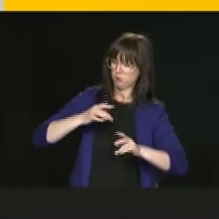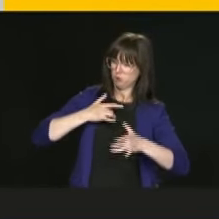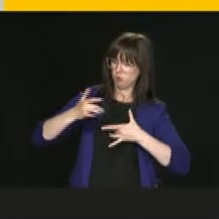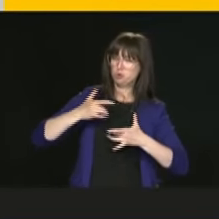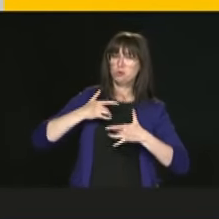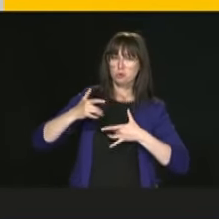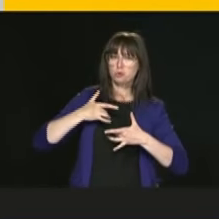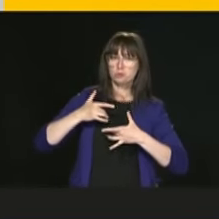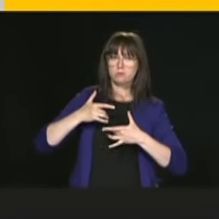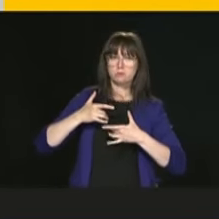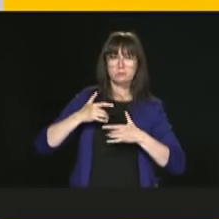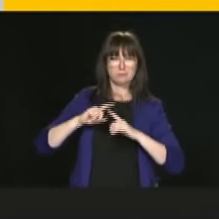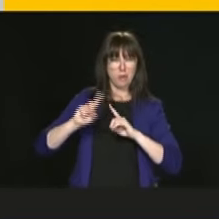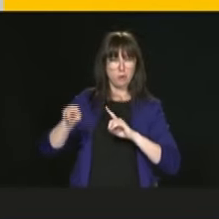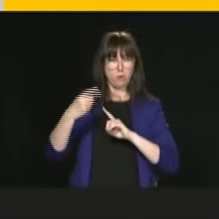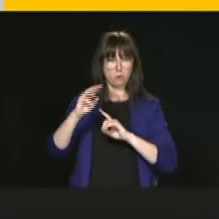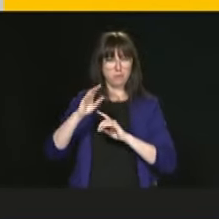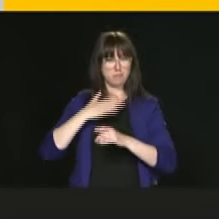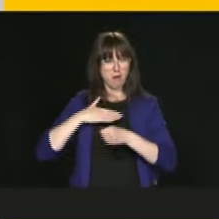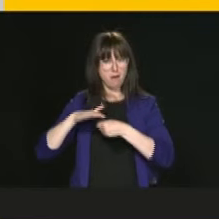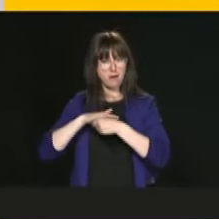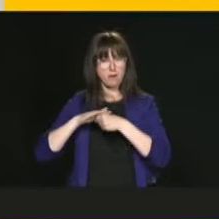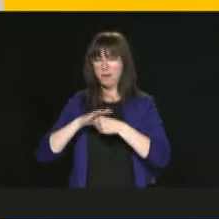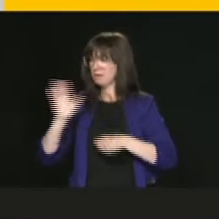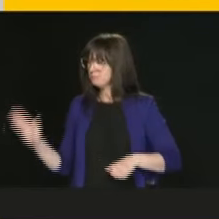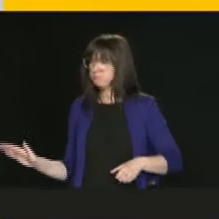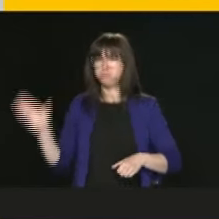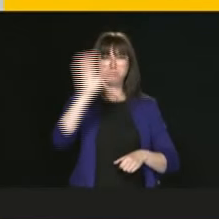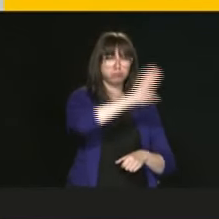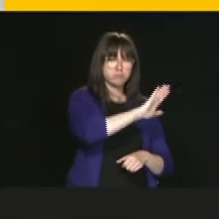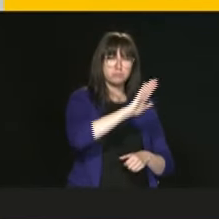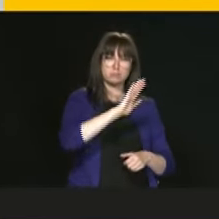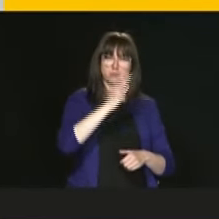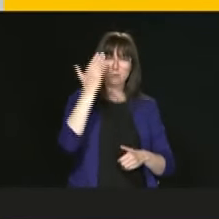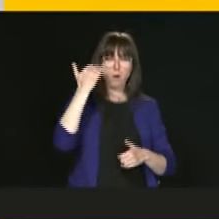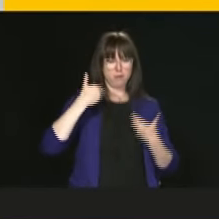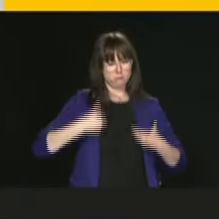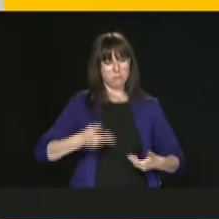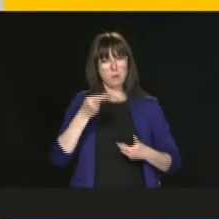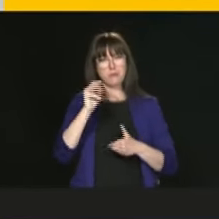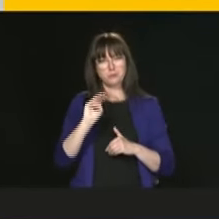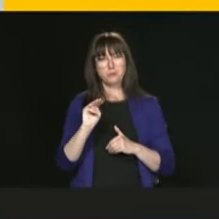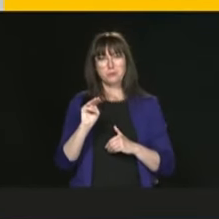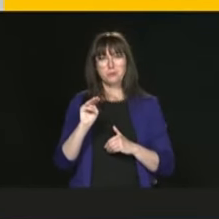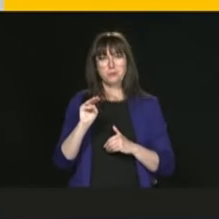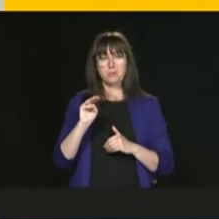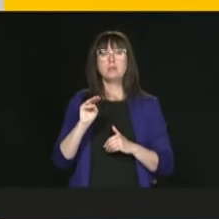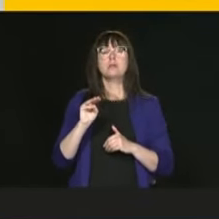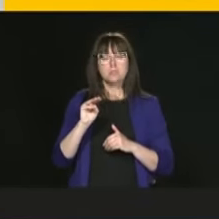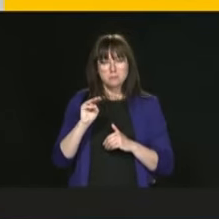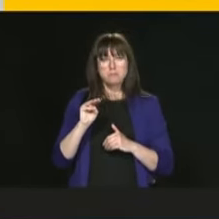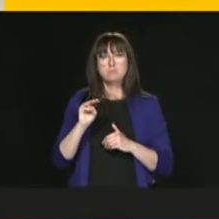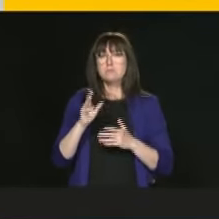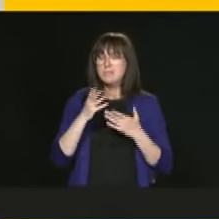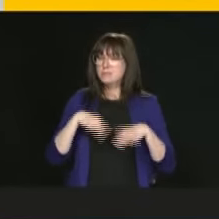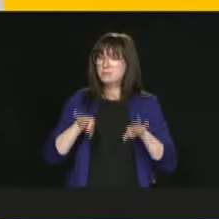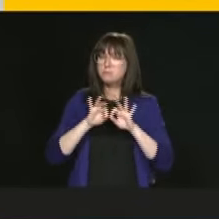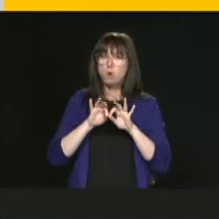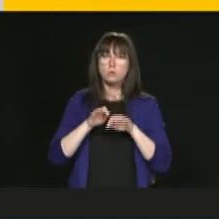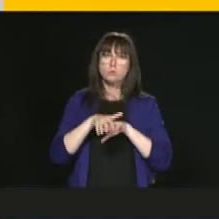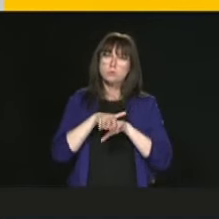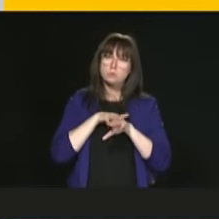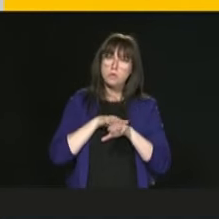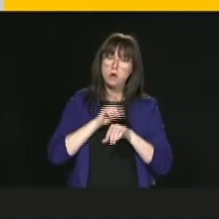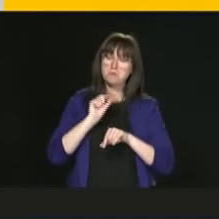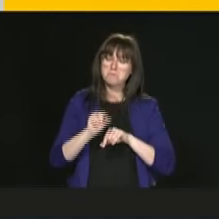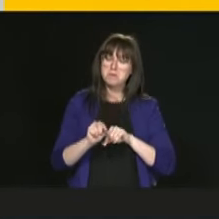am concerned about Canadians from coast to coast to coast as Prime Minister. We need to make sure that we go progressively and slowly